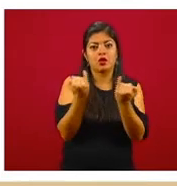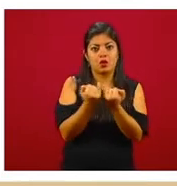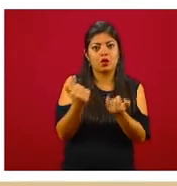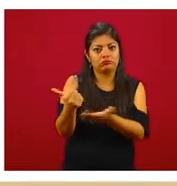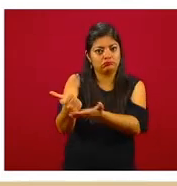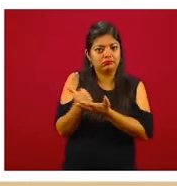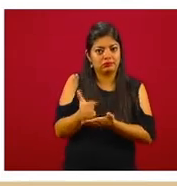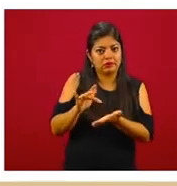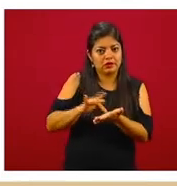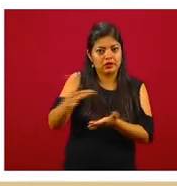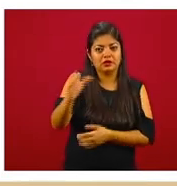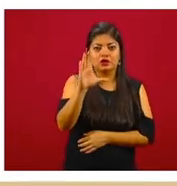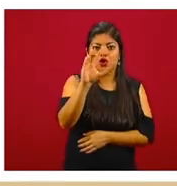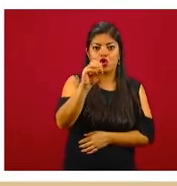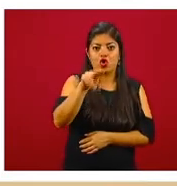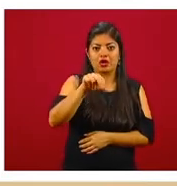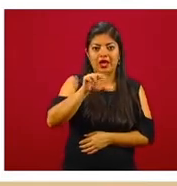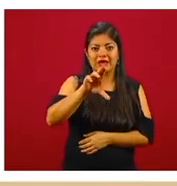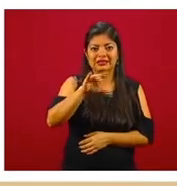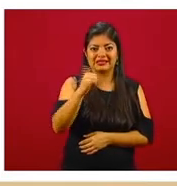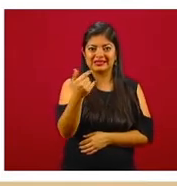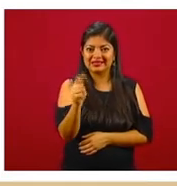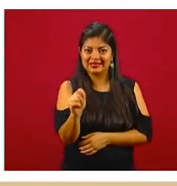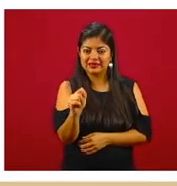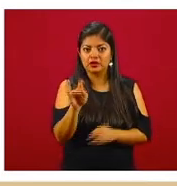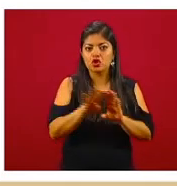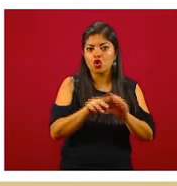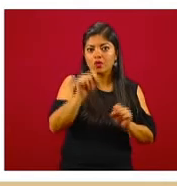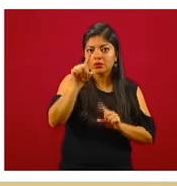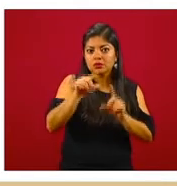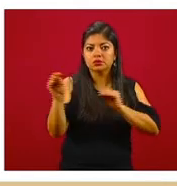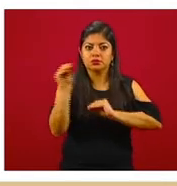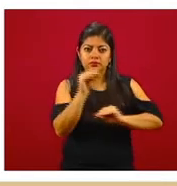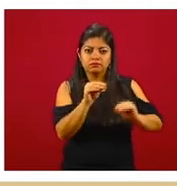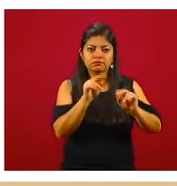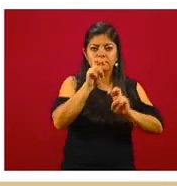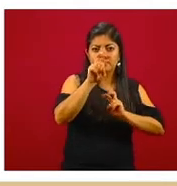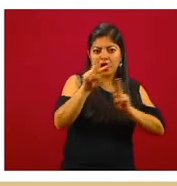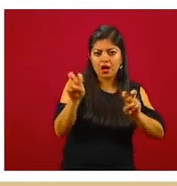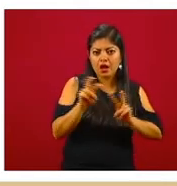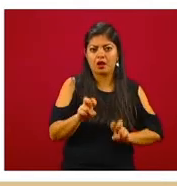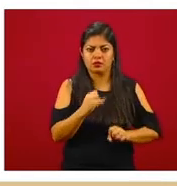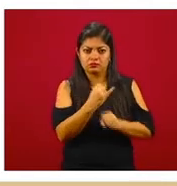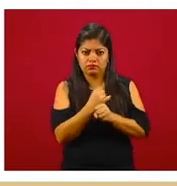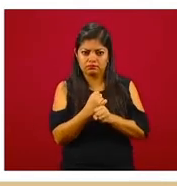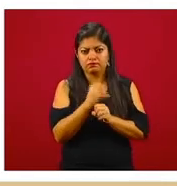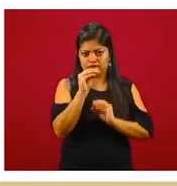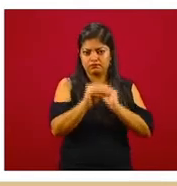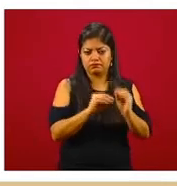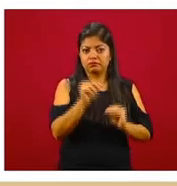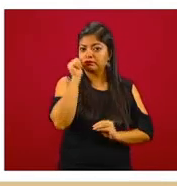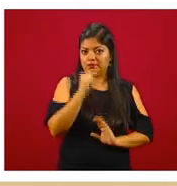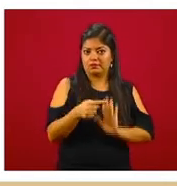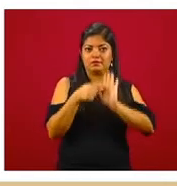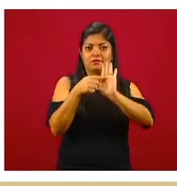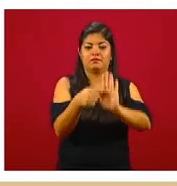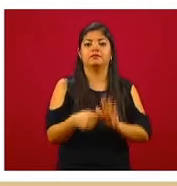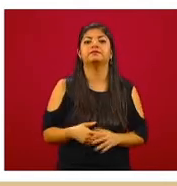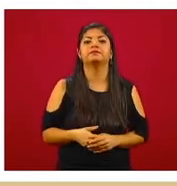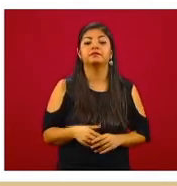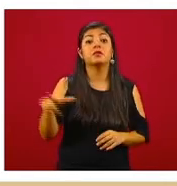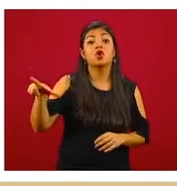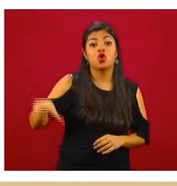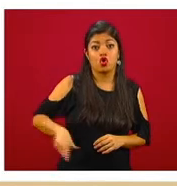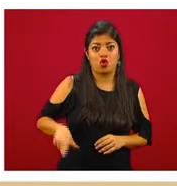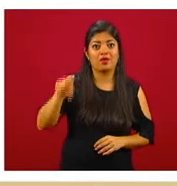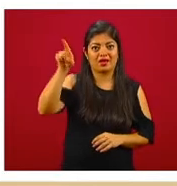the ayuda different con esos mobility índices de indices movilidad a that CONACYT monitorearlos, a integrarlos, a also analizarlos track down y and los surveil presentamos them aquí. and analyze them El gobierno